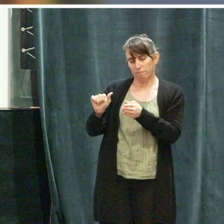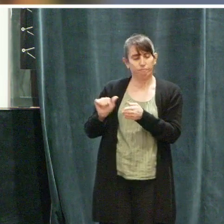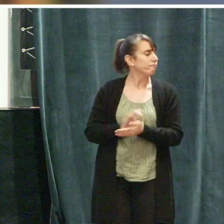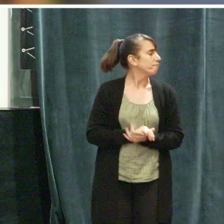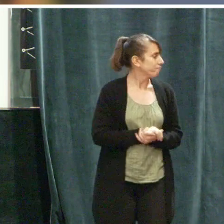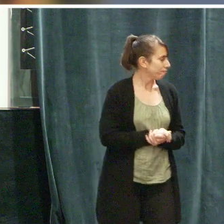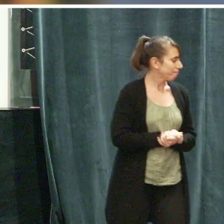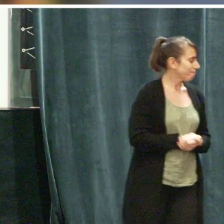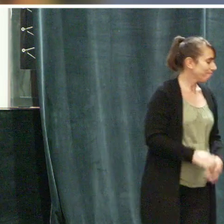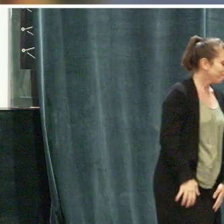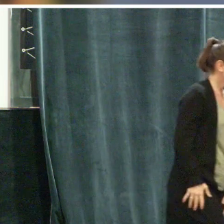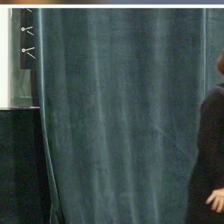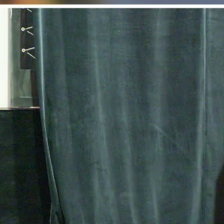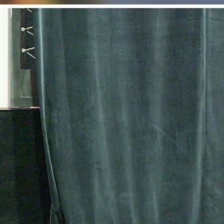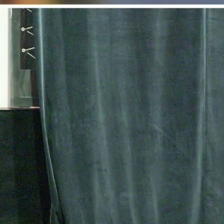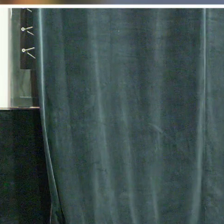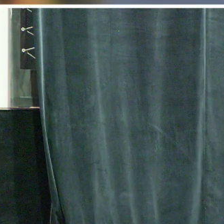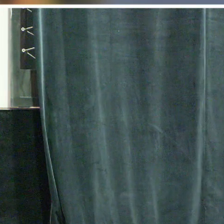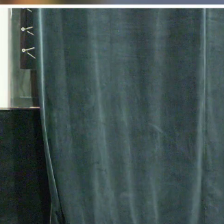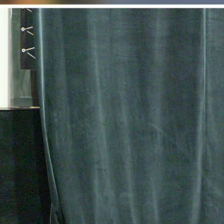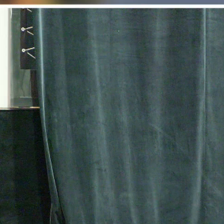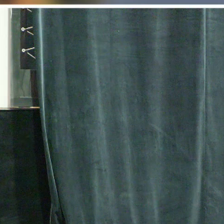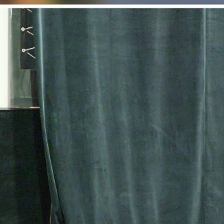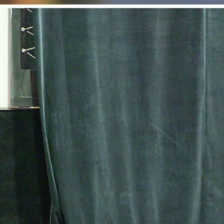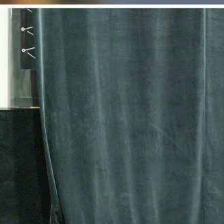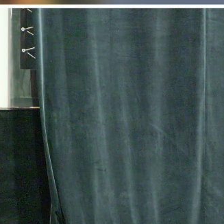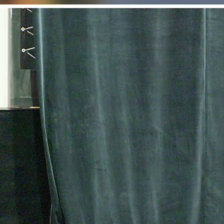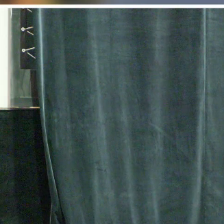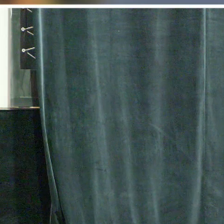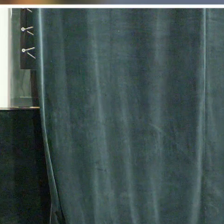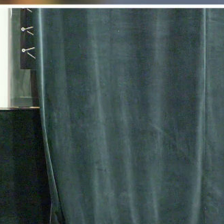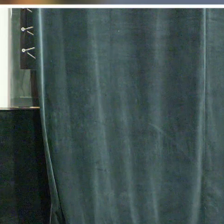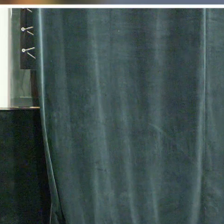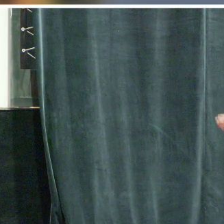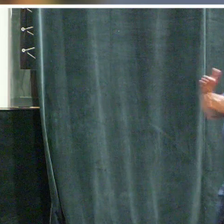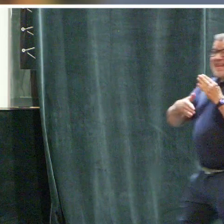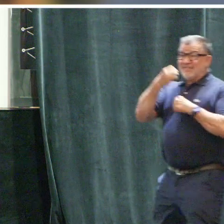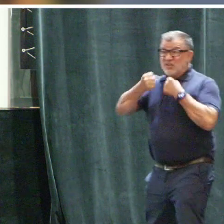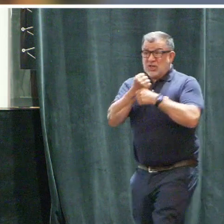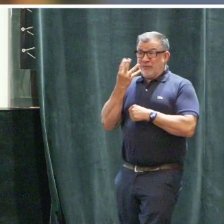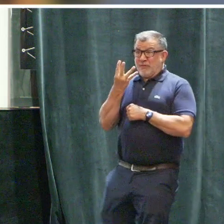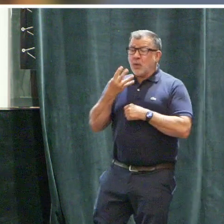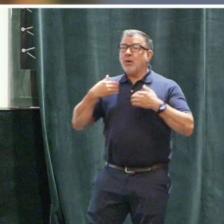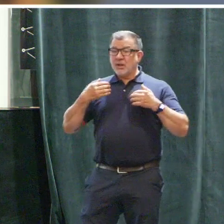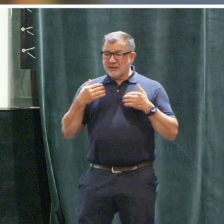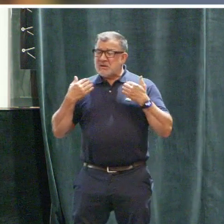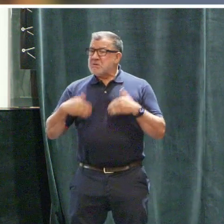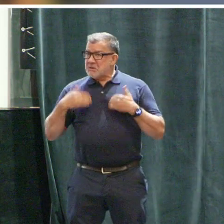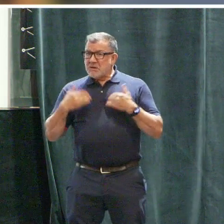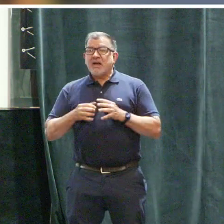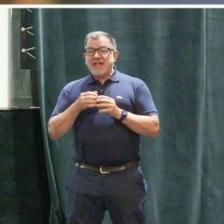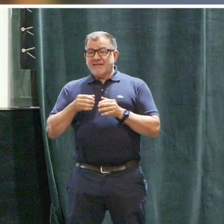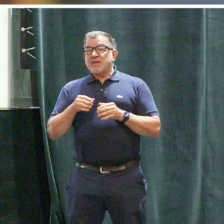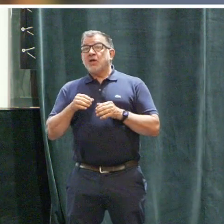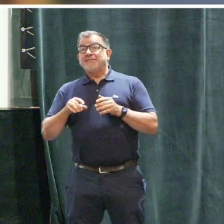At the end of year 4, we've got all of the South neighborhood. We've got a significant portion of Brookfield